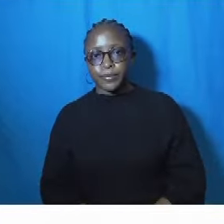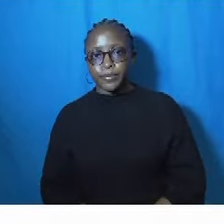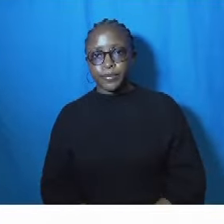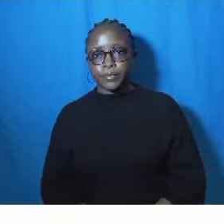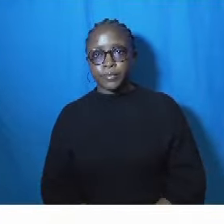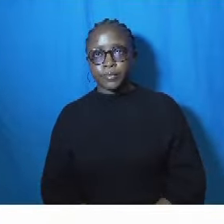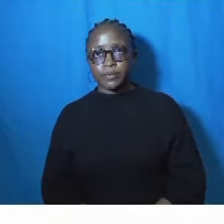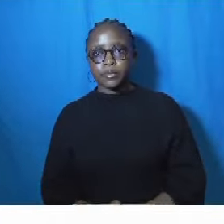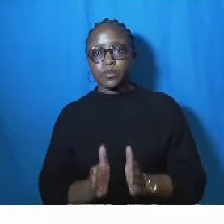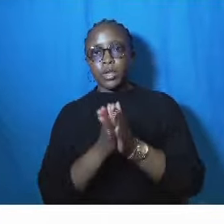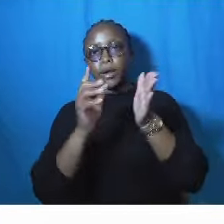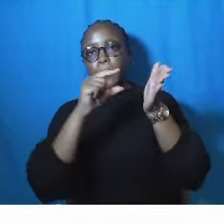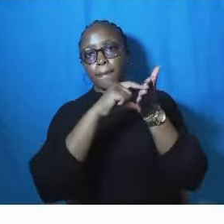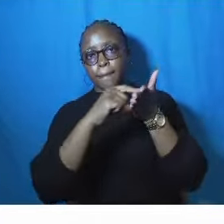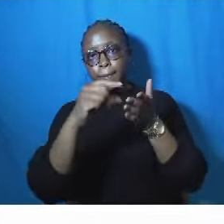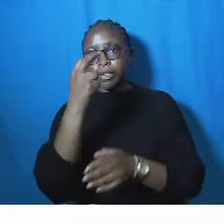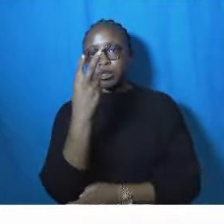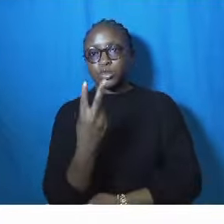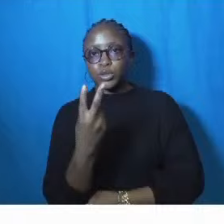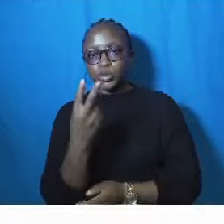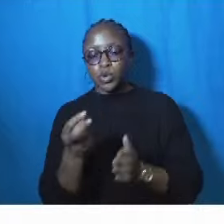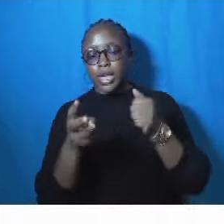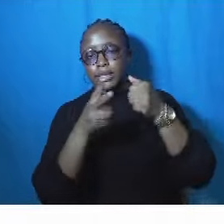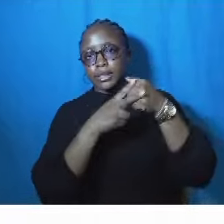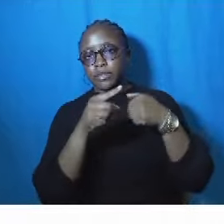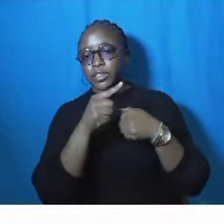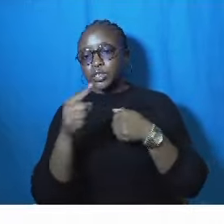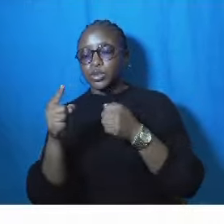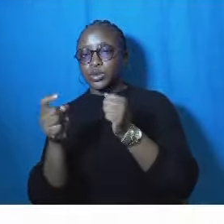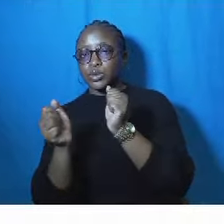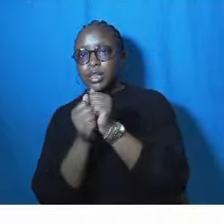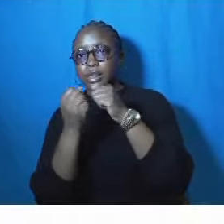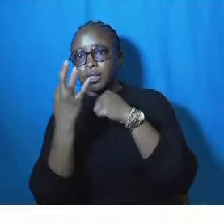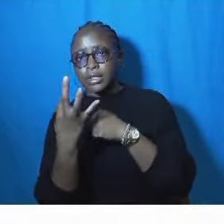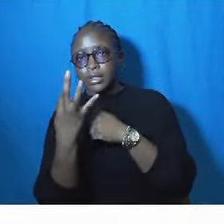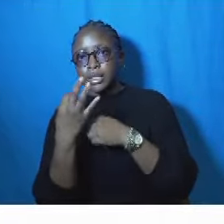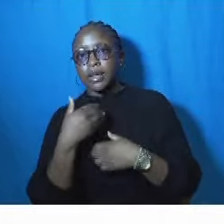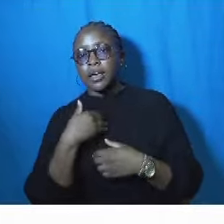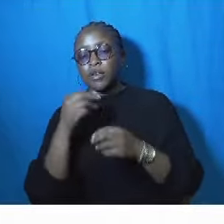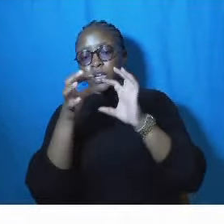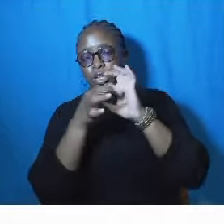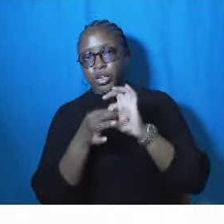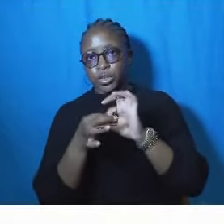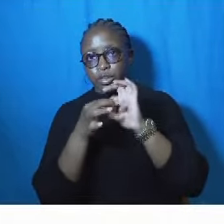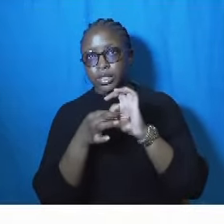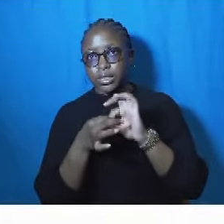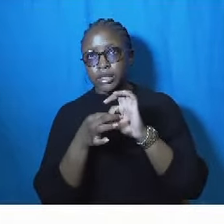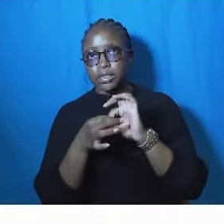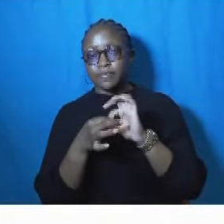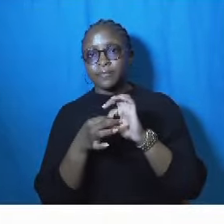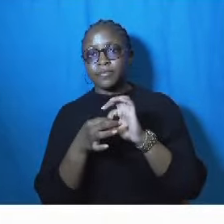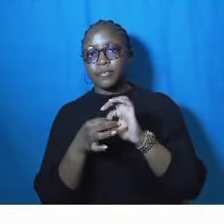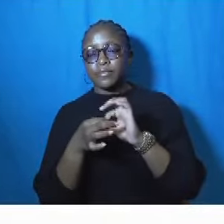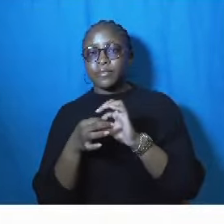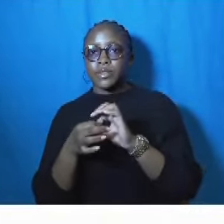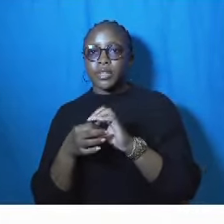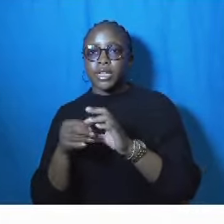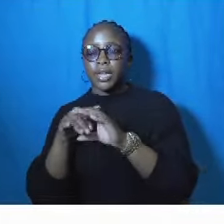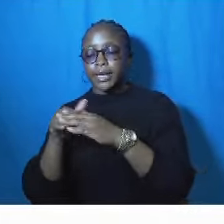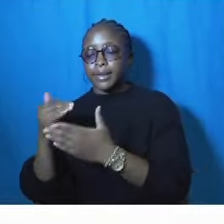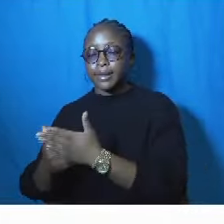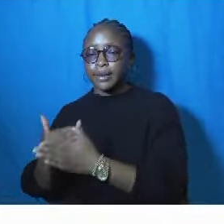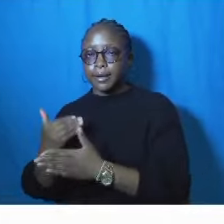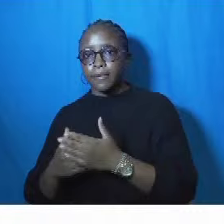And part two, verse 7 to 13, we shall have unity enabler. And like I said